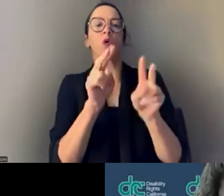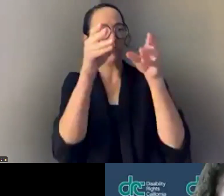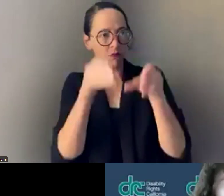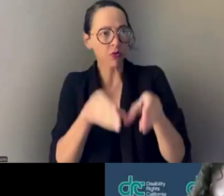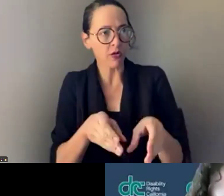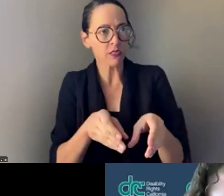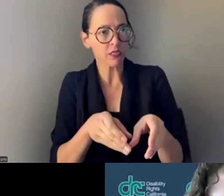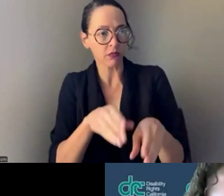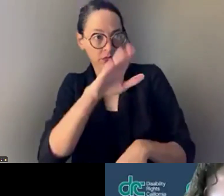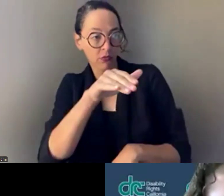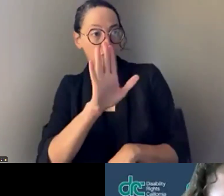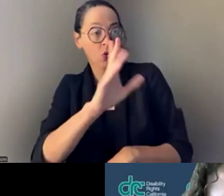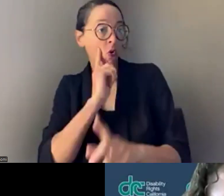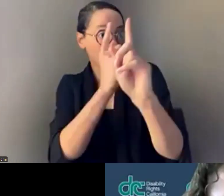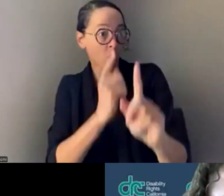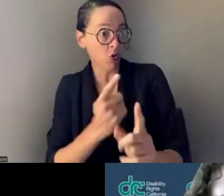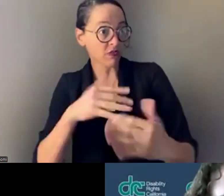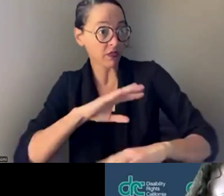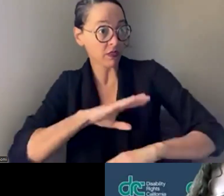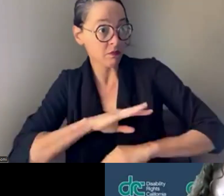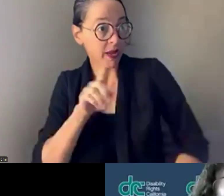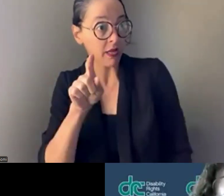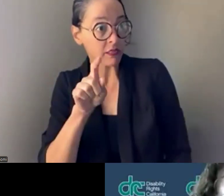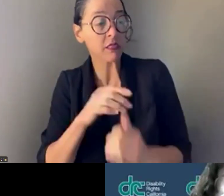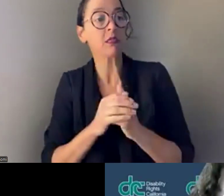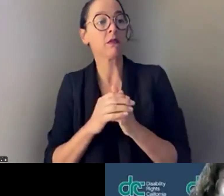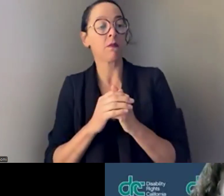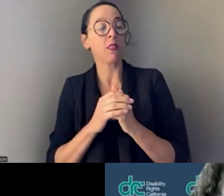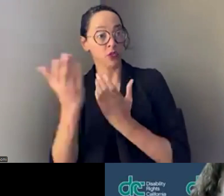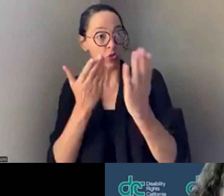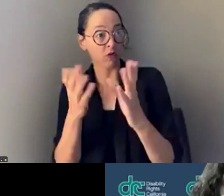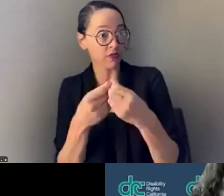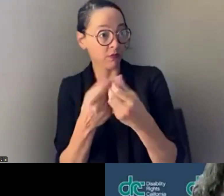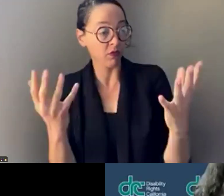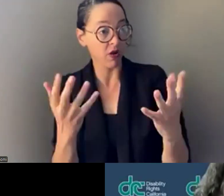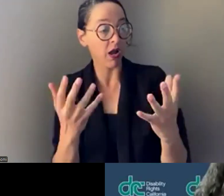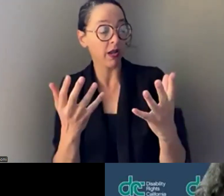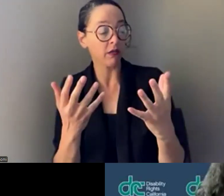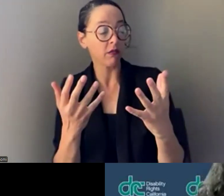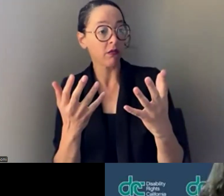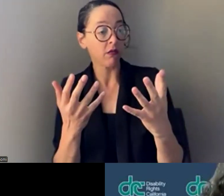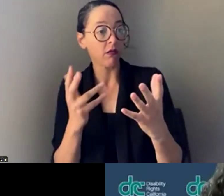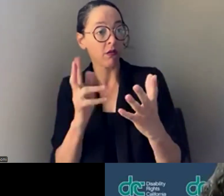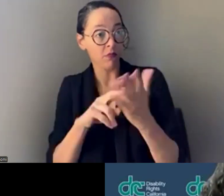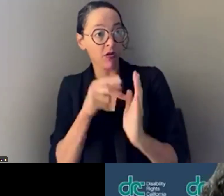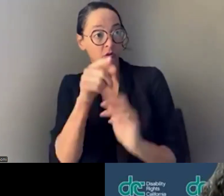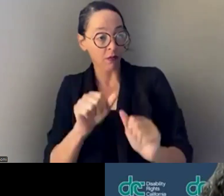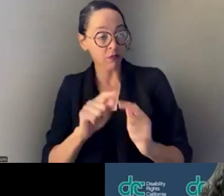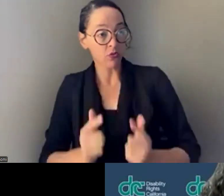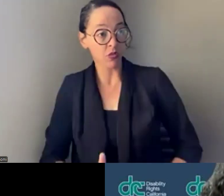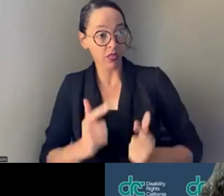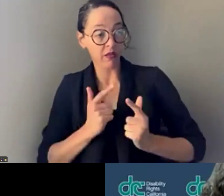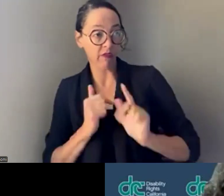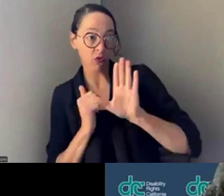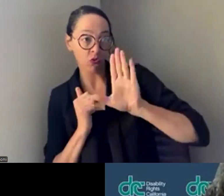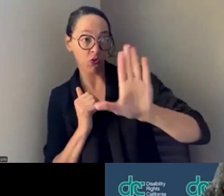being met, whether the services allow them to live a life of their own design and access the community. And